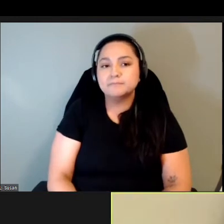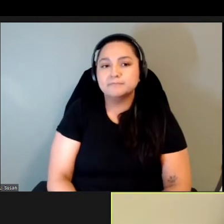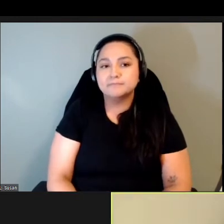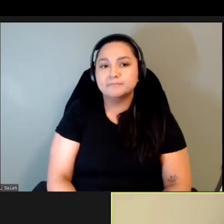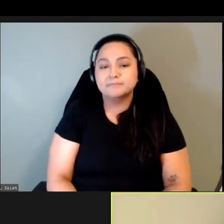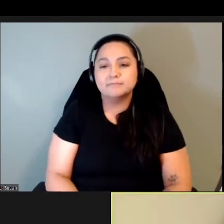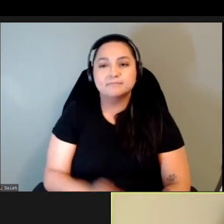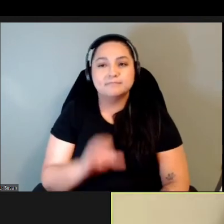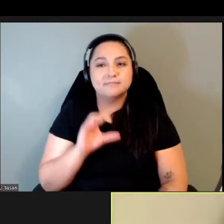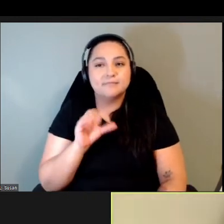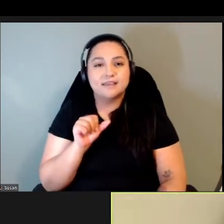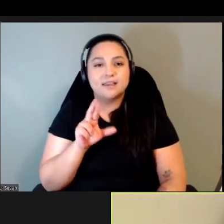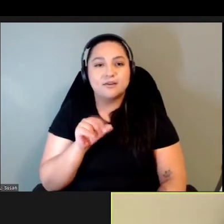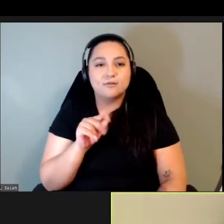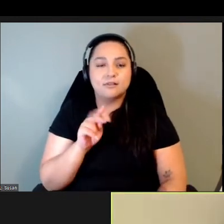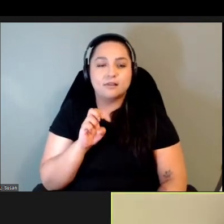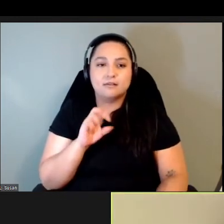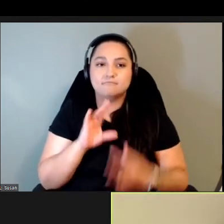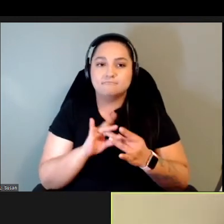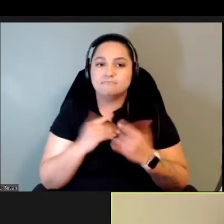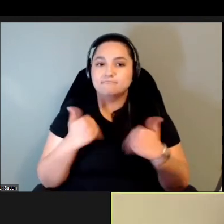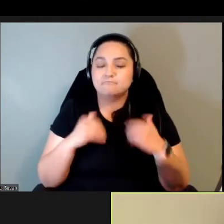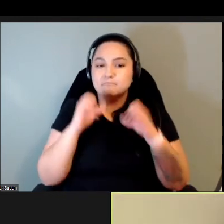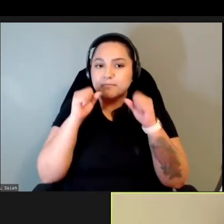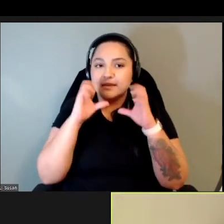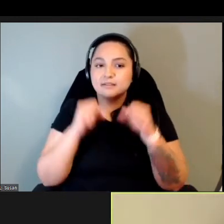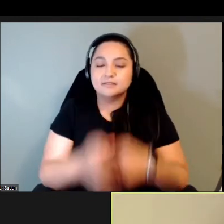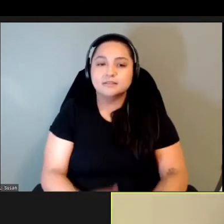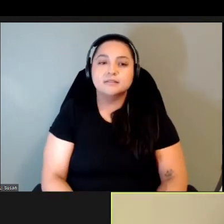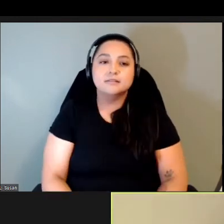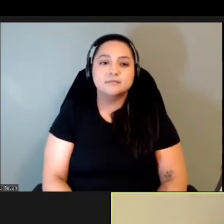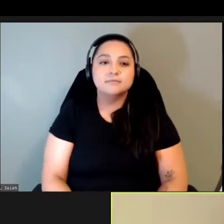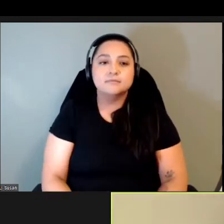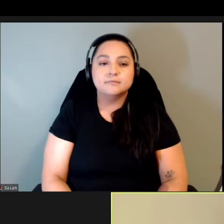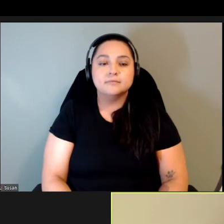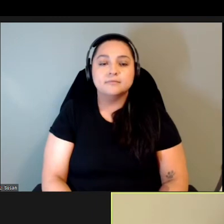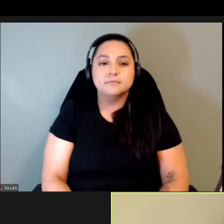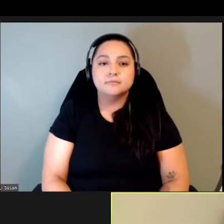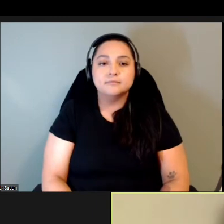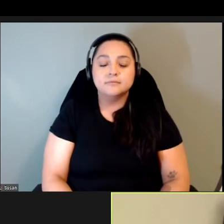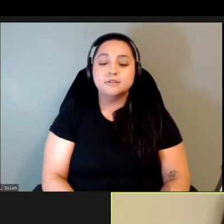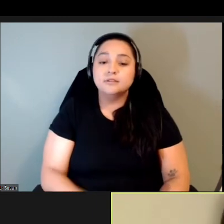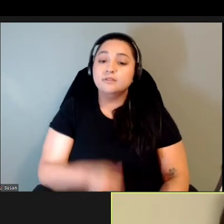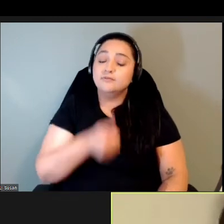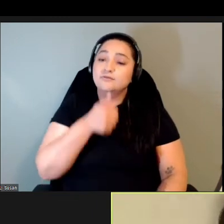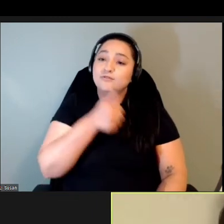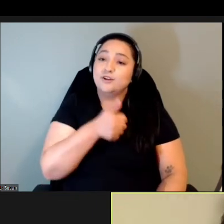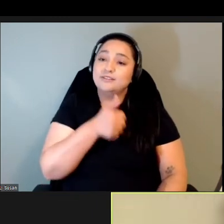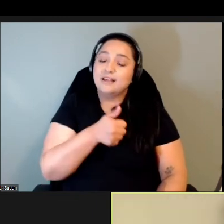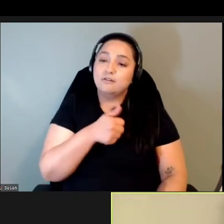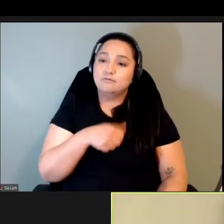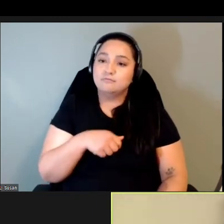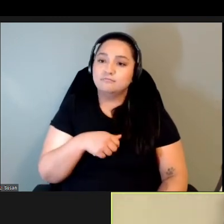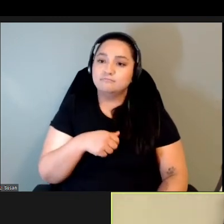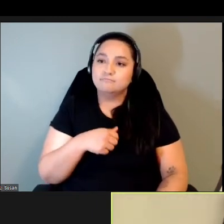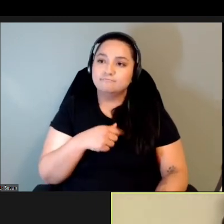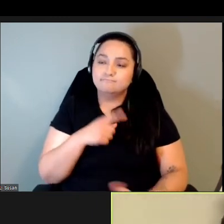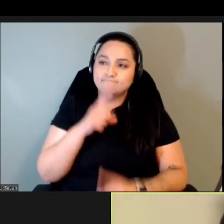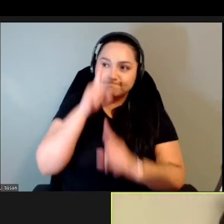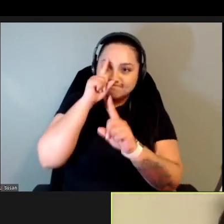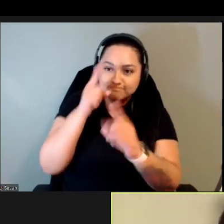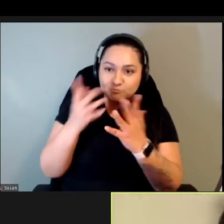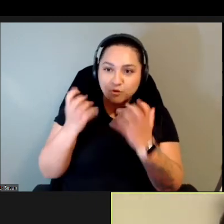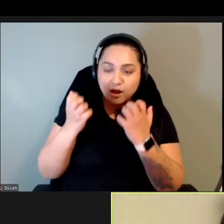Amazing. Yeah, amazing. And as you're dreaming for yourself and also for the people that you're working